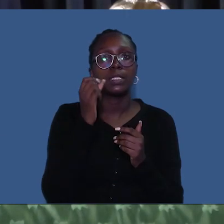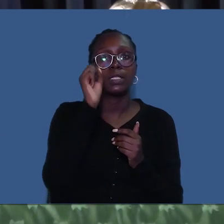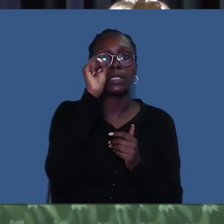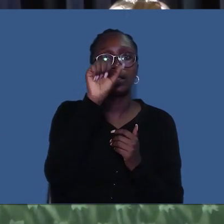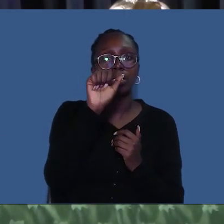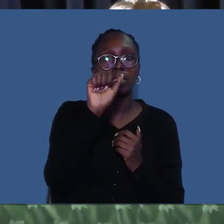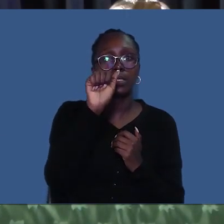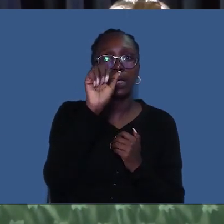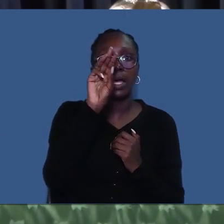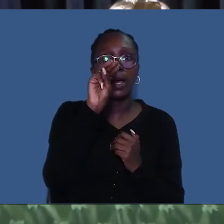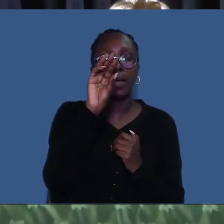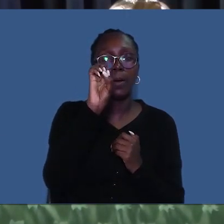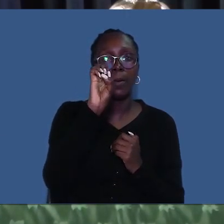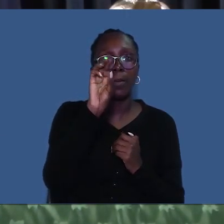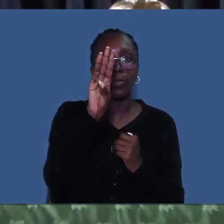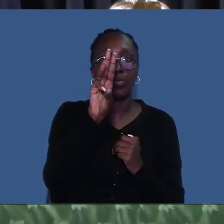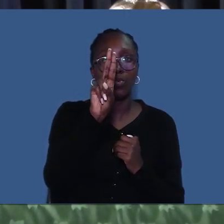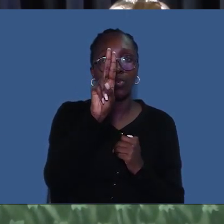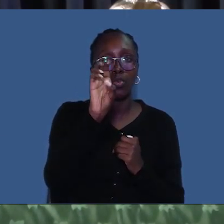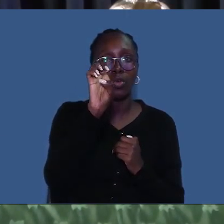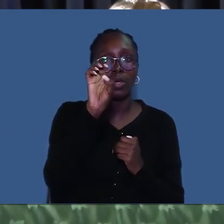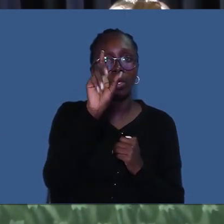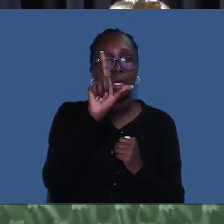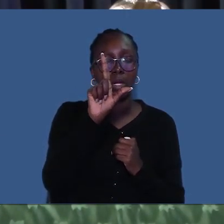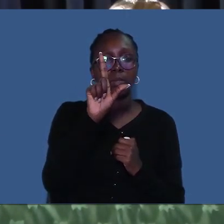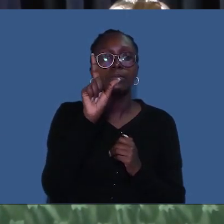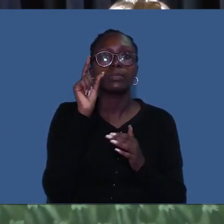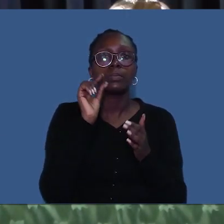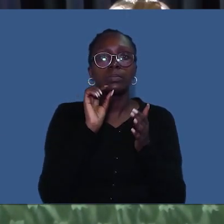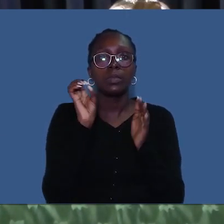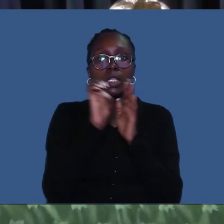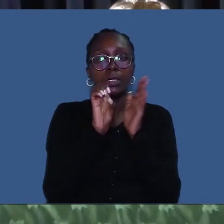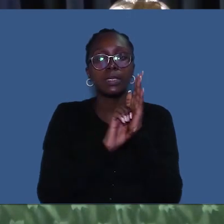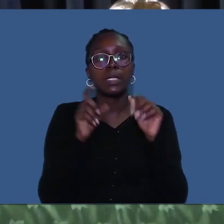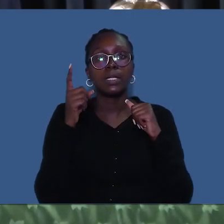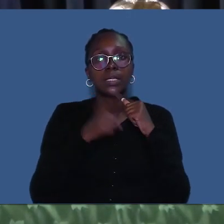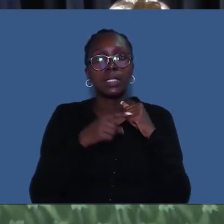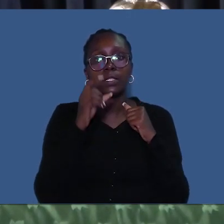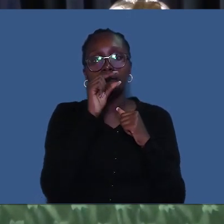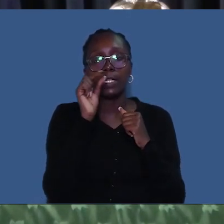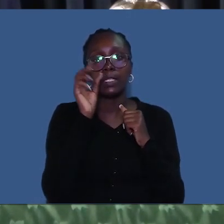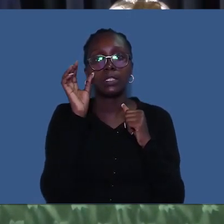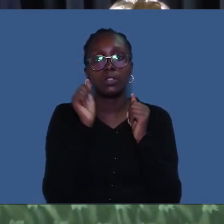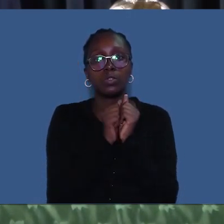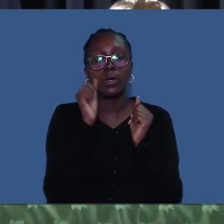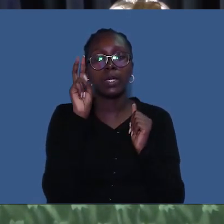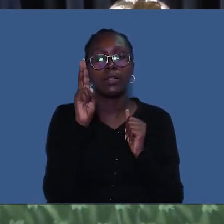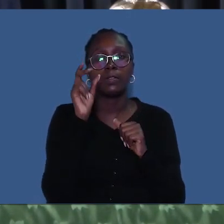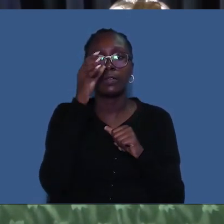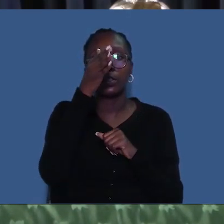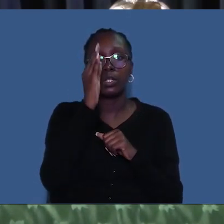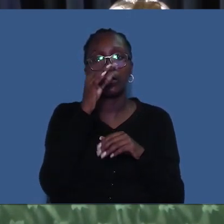verse 6 to 10, God did not choose any of Jesse's older sons. As Samuel looked at the oldest